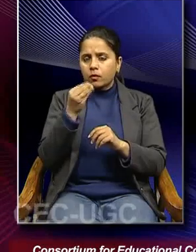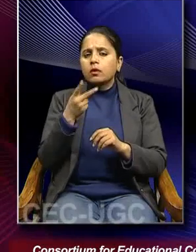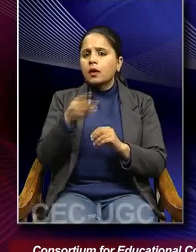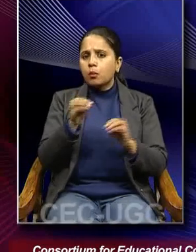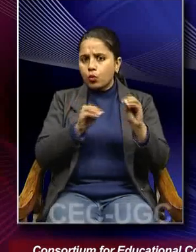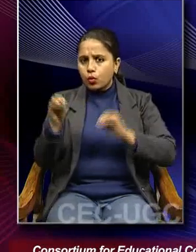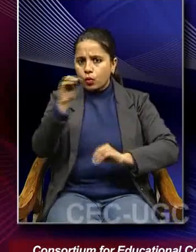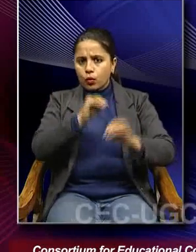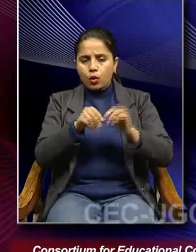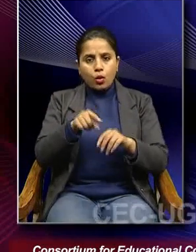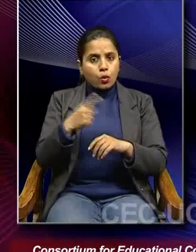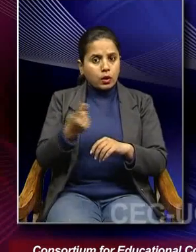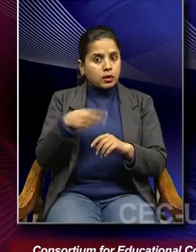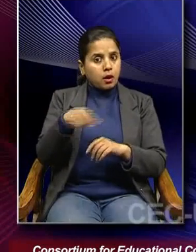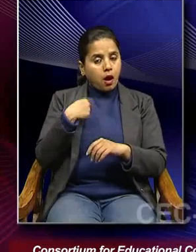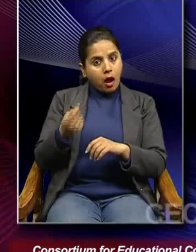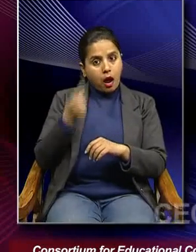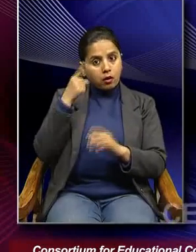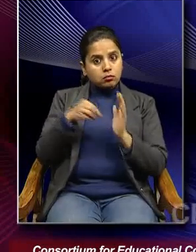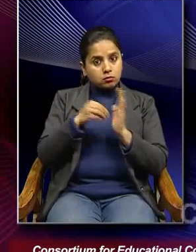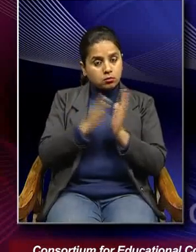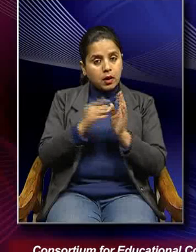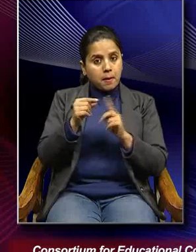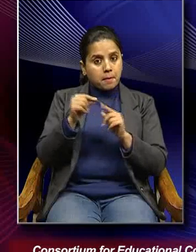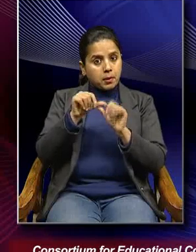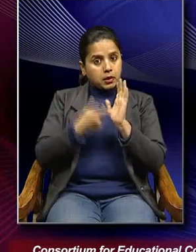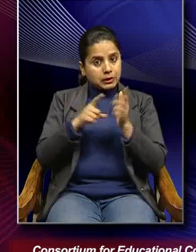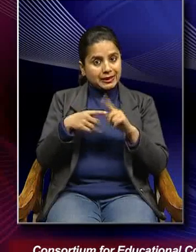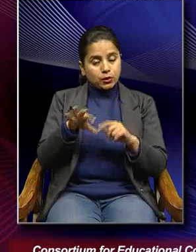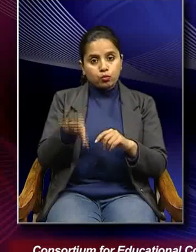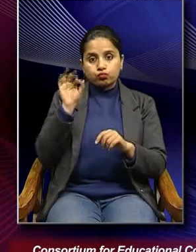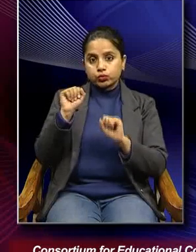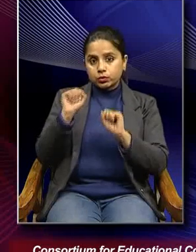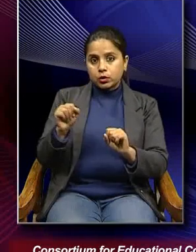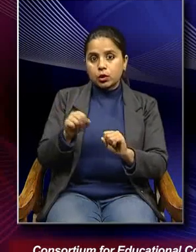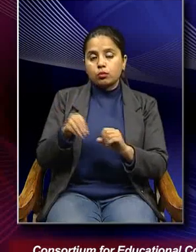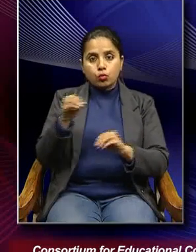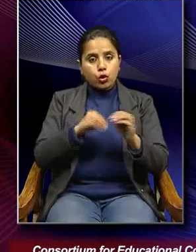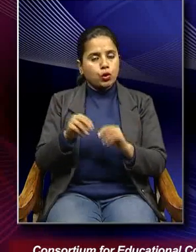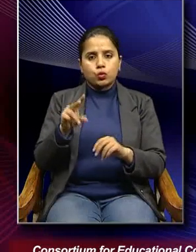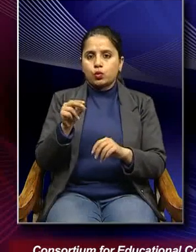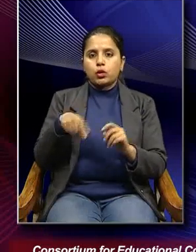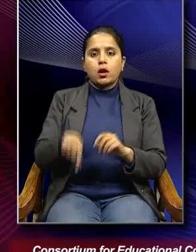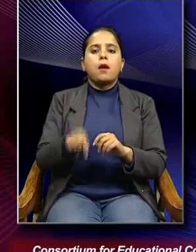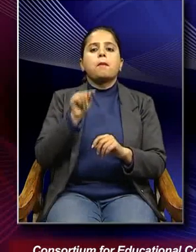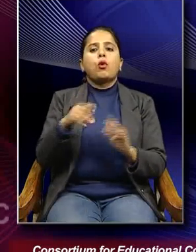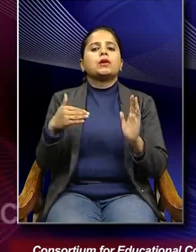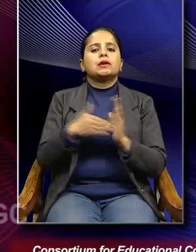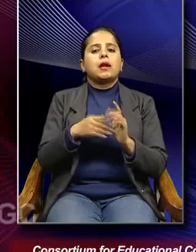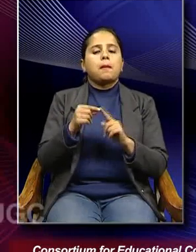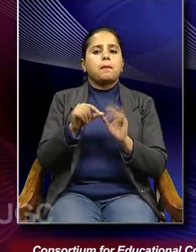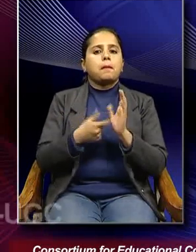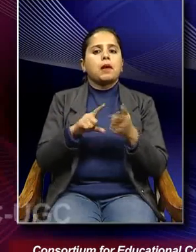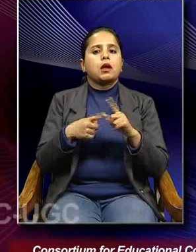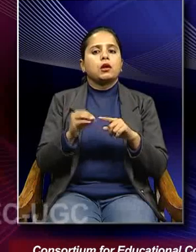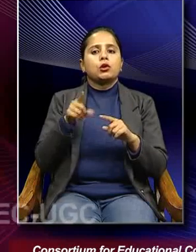movement cannot be considered as Pareto preferred movement. So point Z is not Pareto preferred